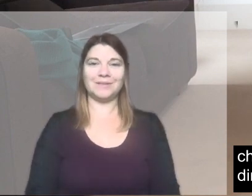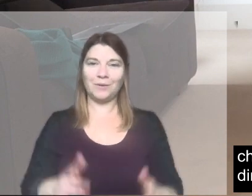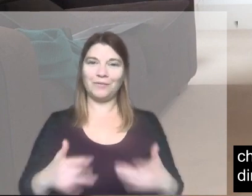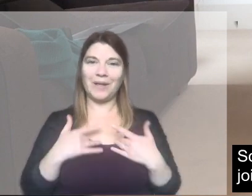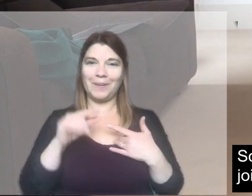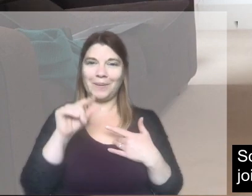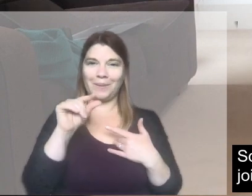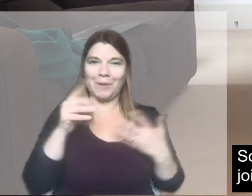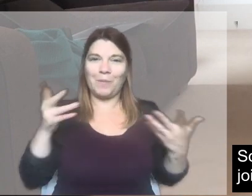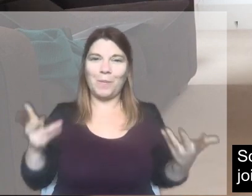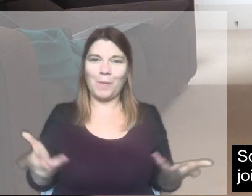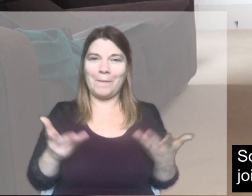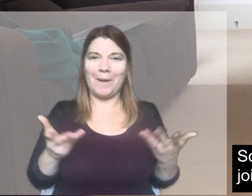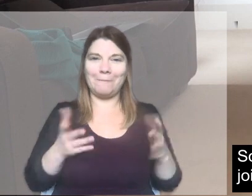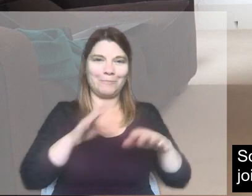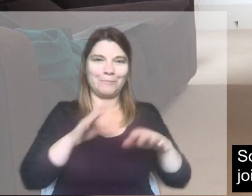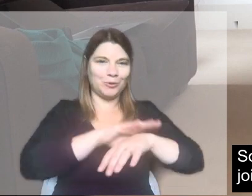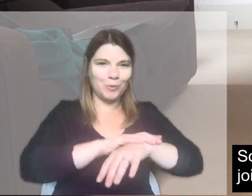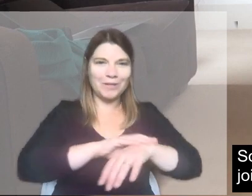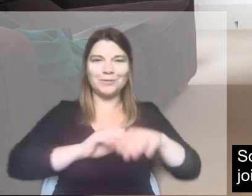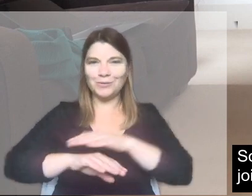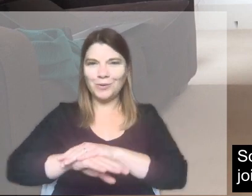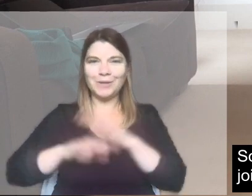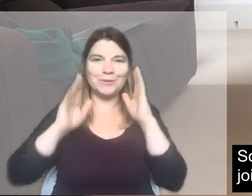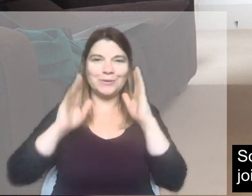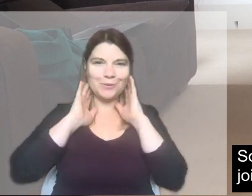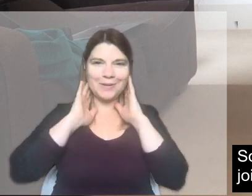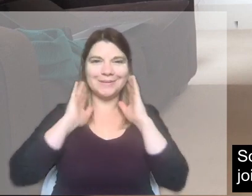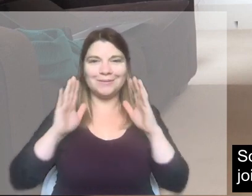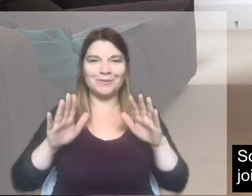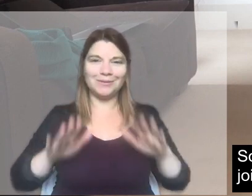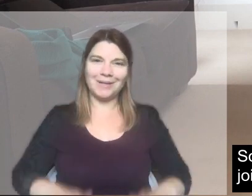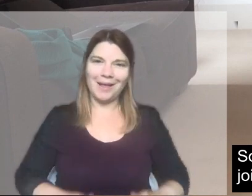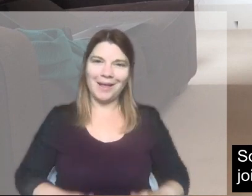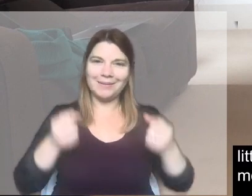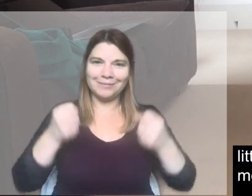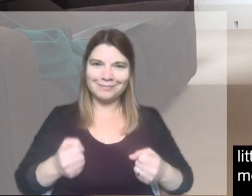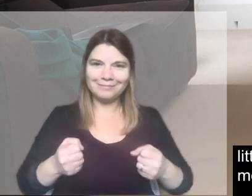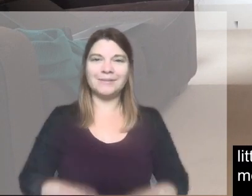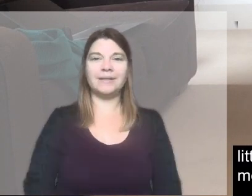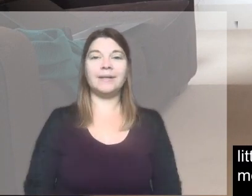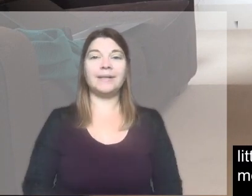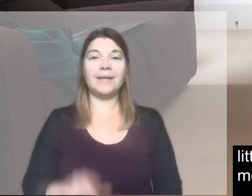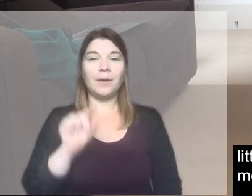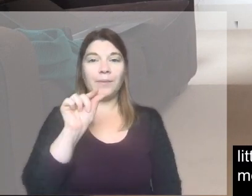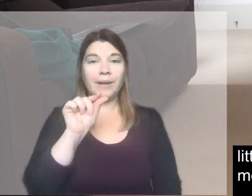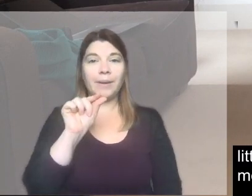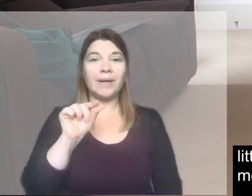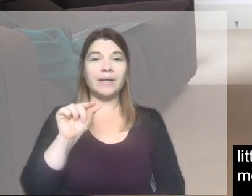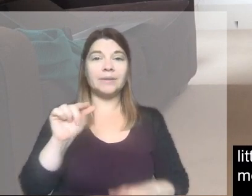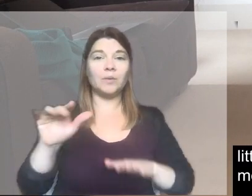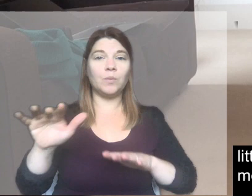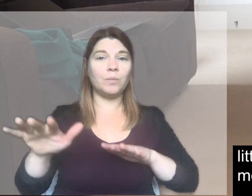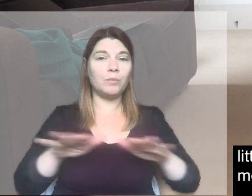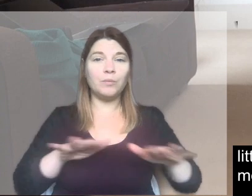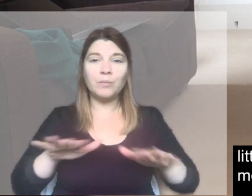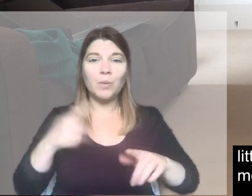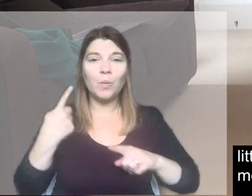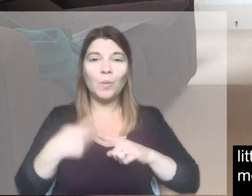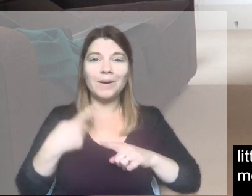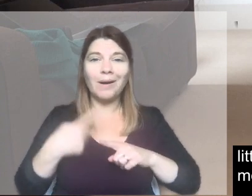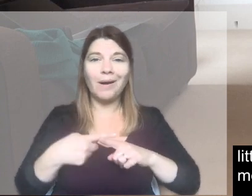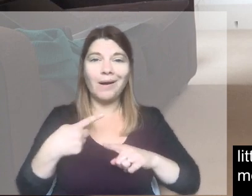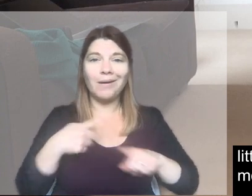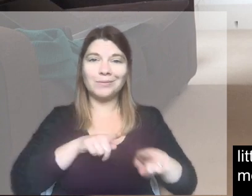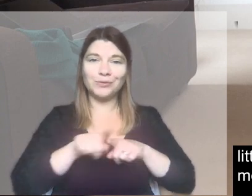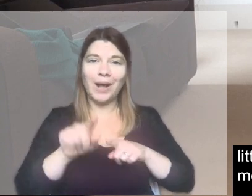Okay, good. So we've had a little mobilization of all of our joints. Now we're just going to move a little bit more quickly to get our